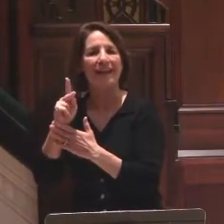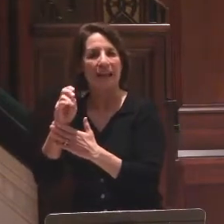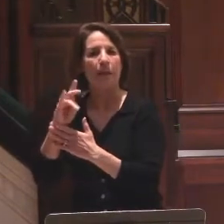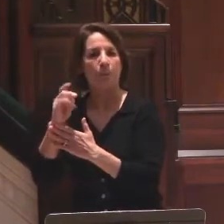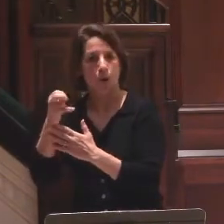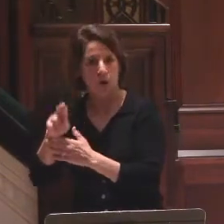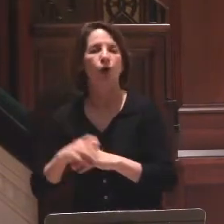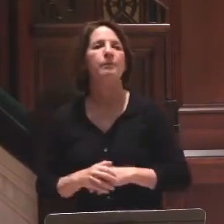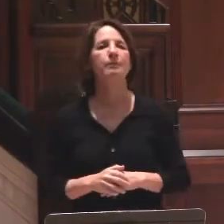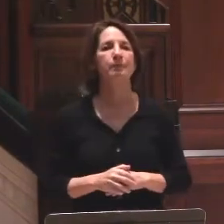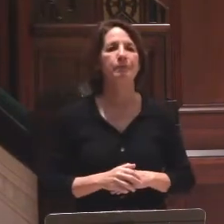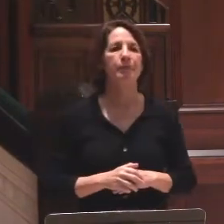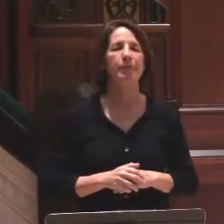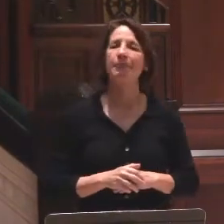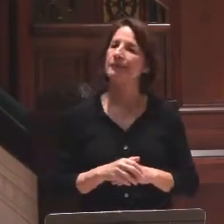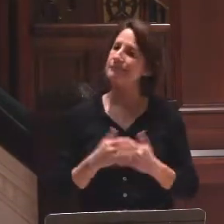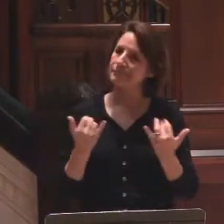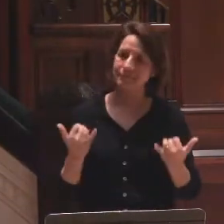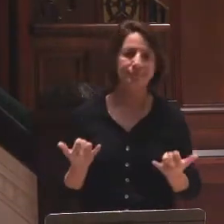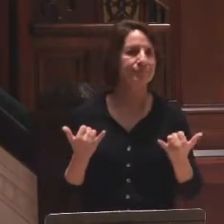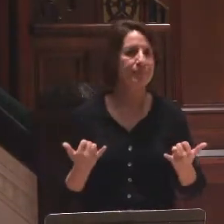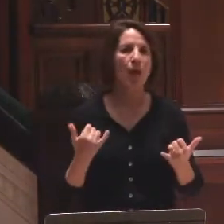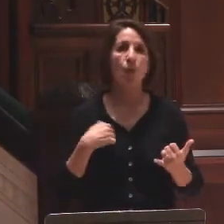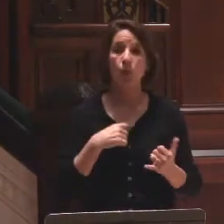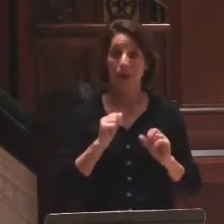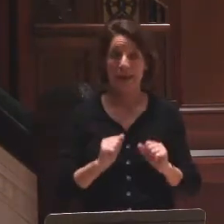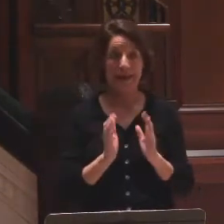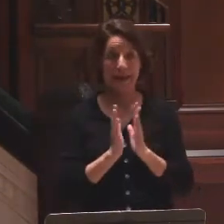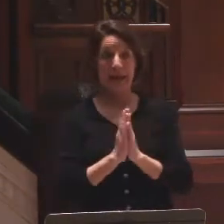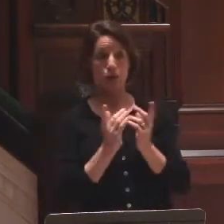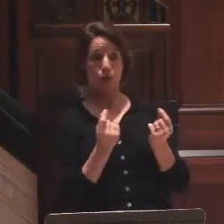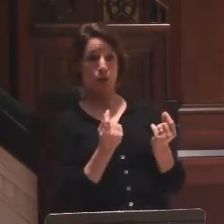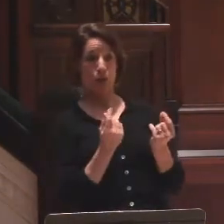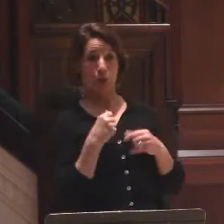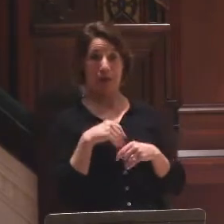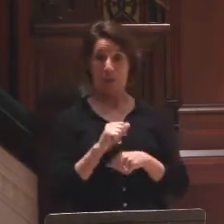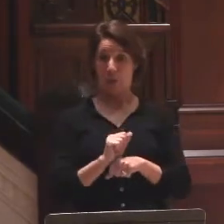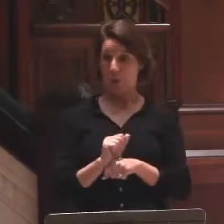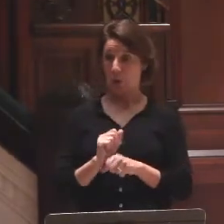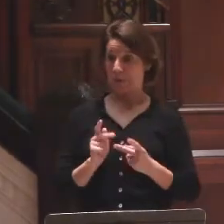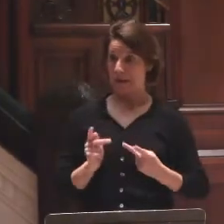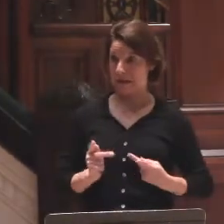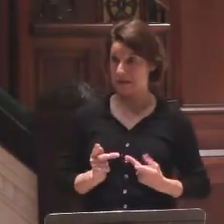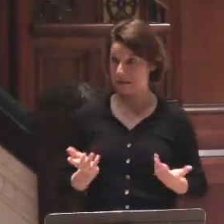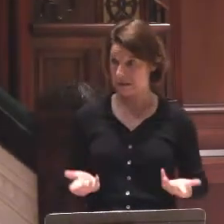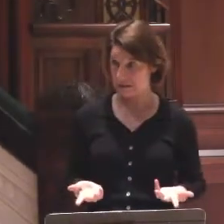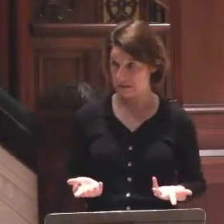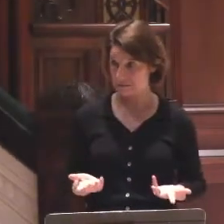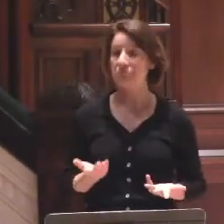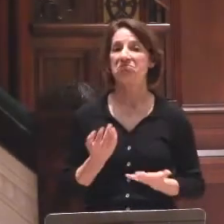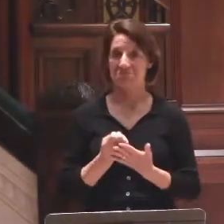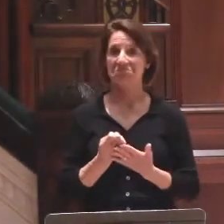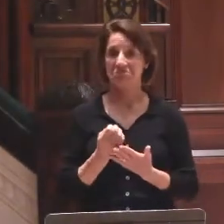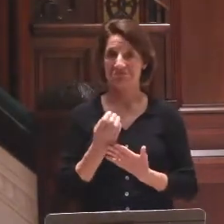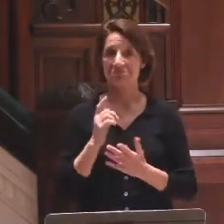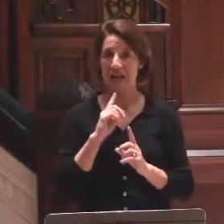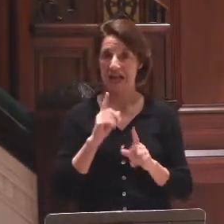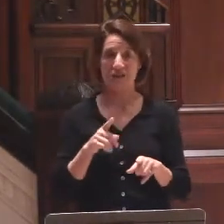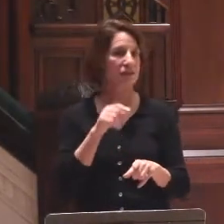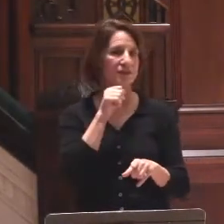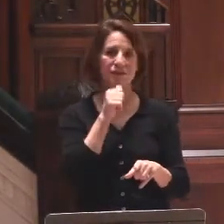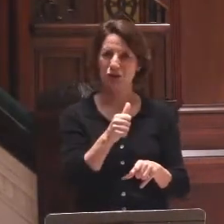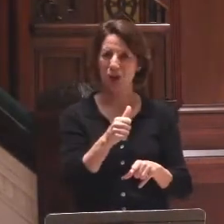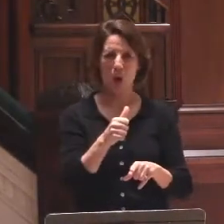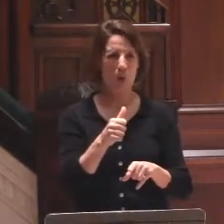Today, we could ask, what are we to do in our workplaces? There's an economic answer. Don't